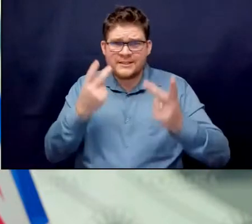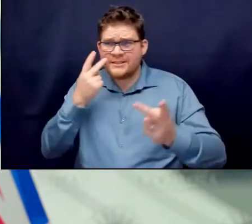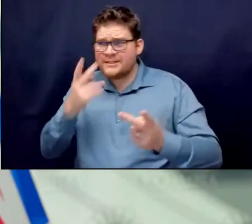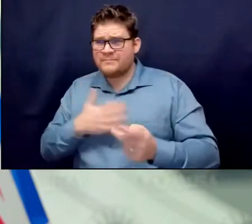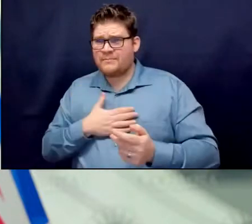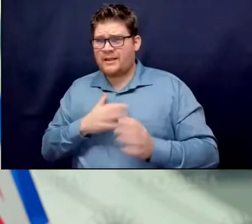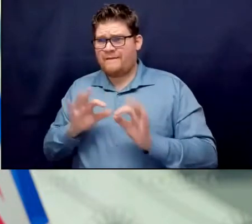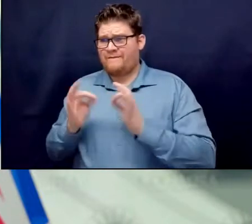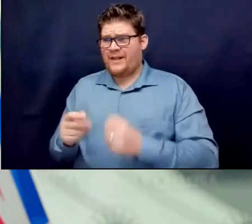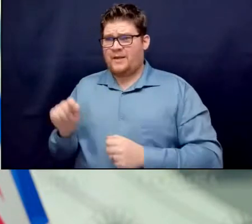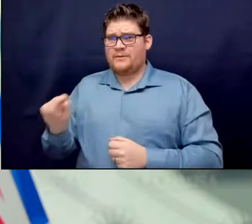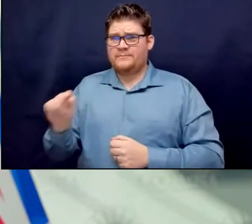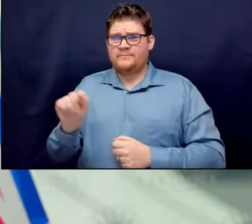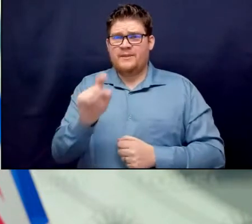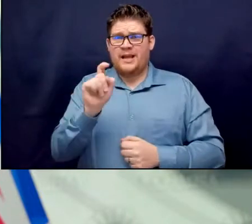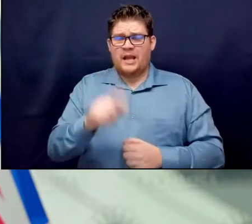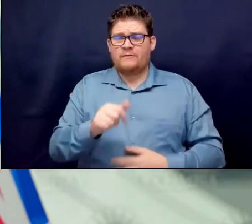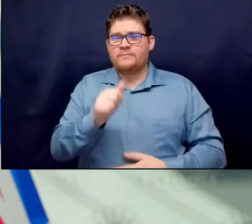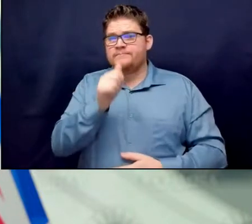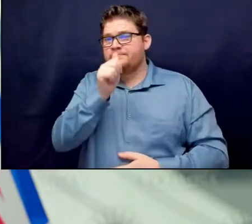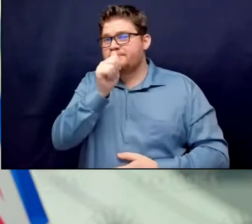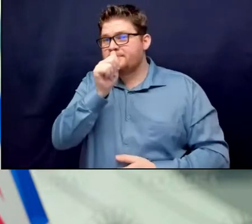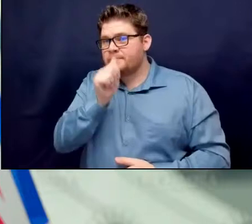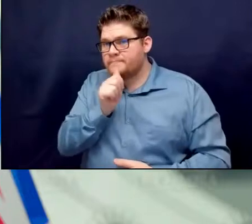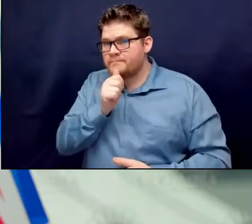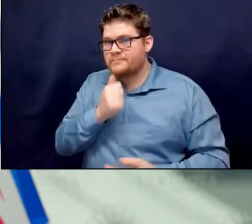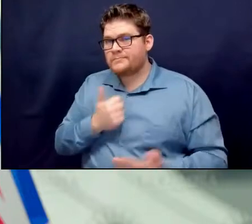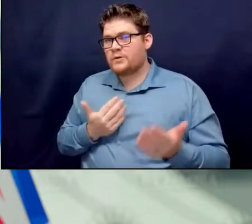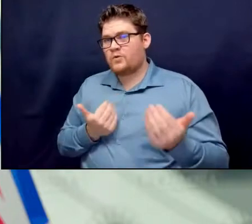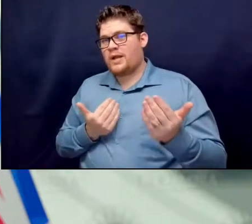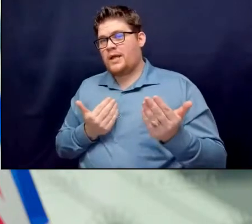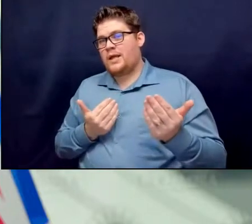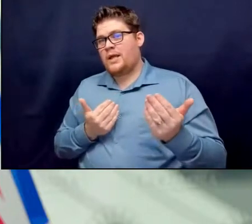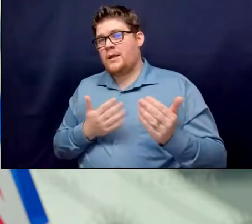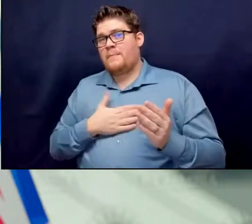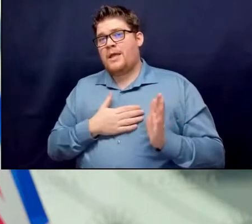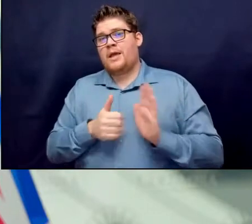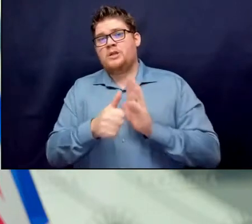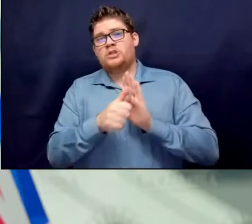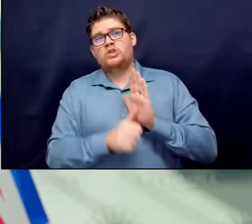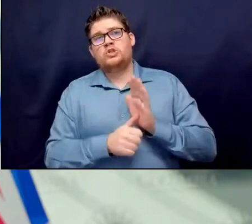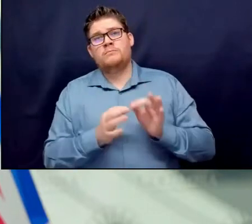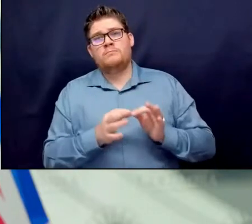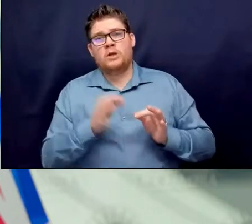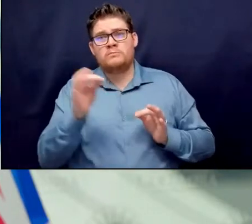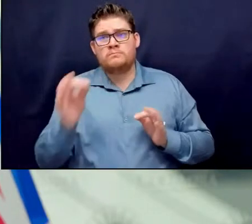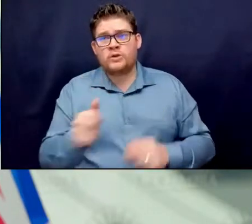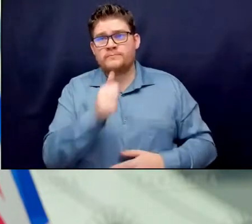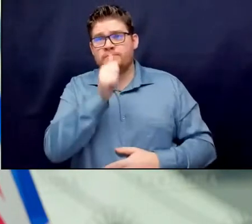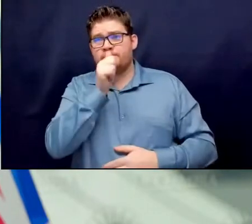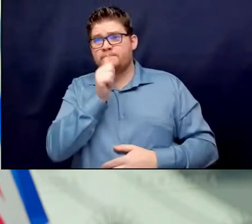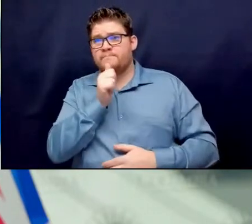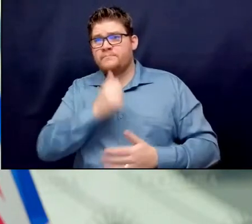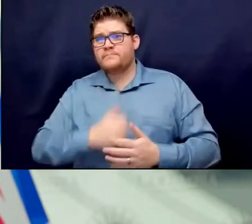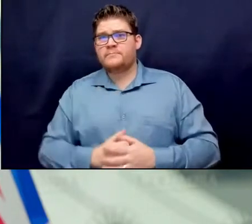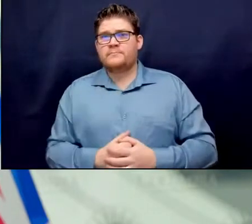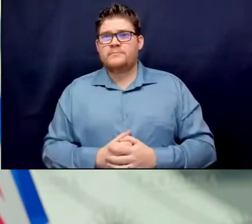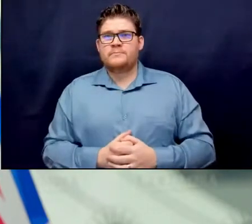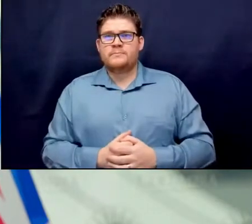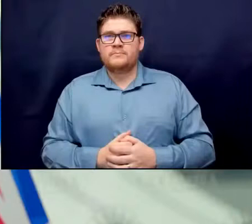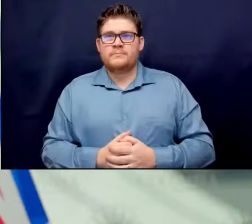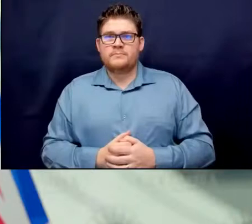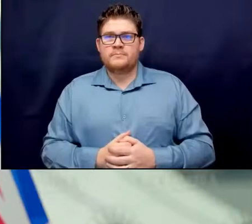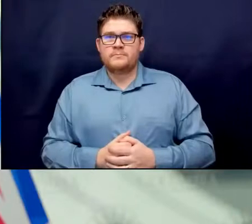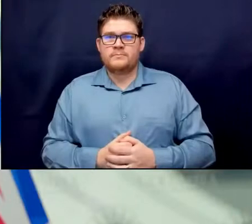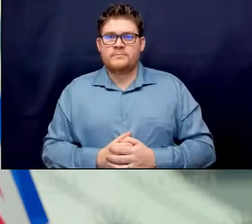sacrifice. Surely more important than being able to go to Alberta to play in a hockey tournament. And I